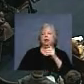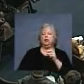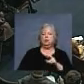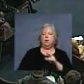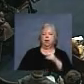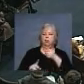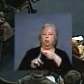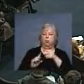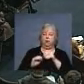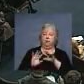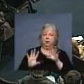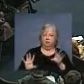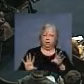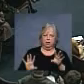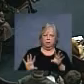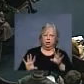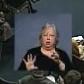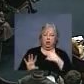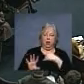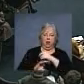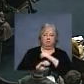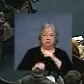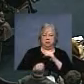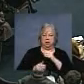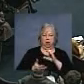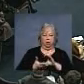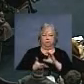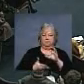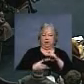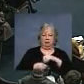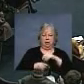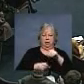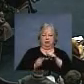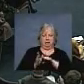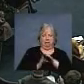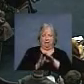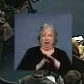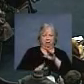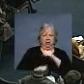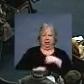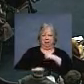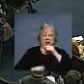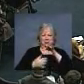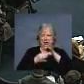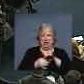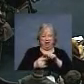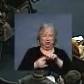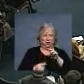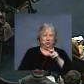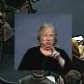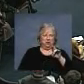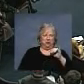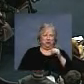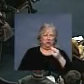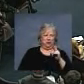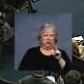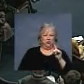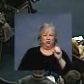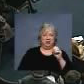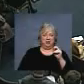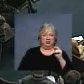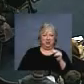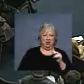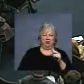of clarification, I have no investment in this development, nor am I related to Mr. Richardson. So before